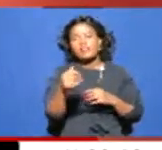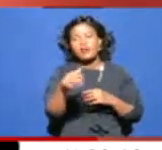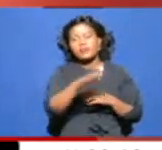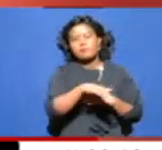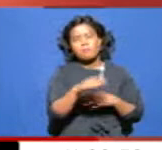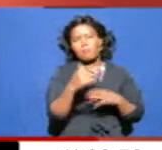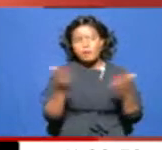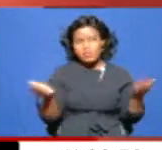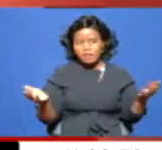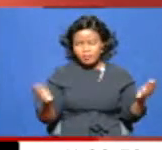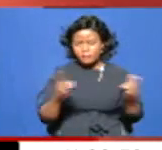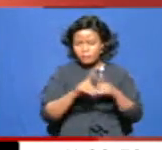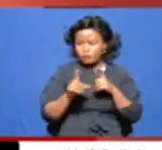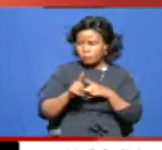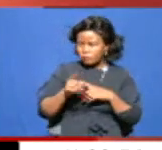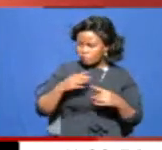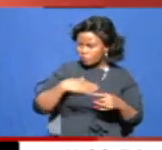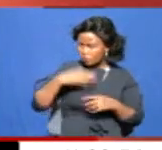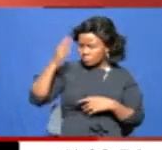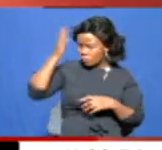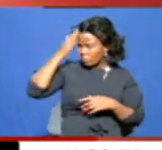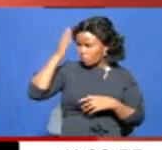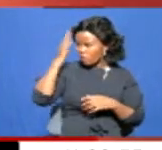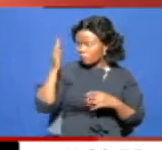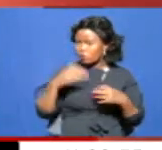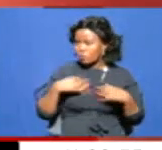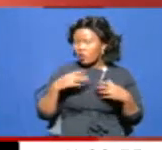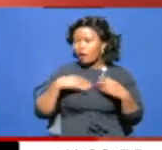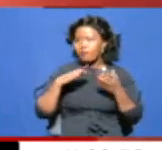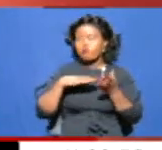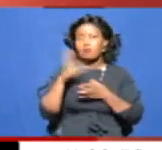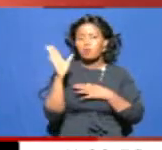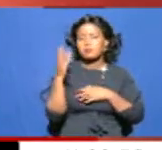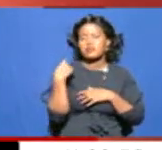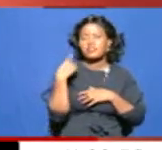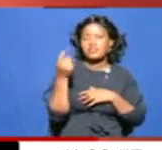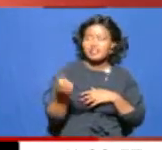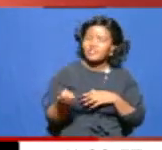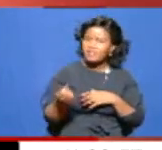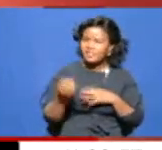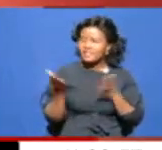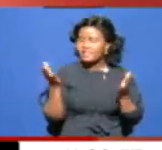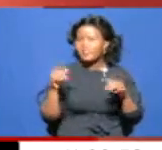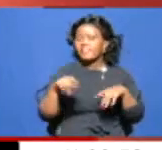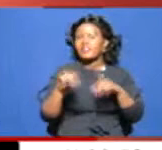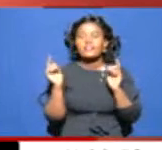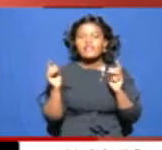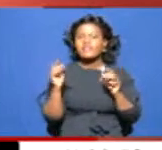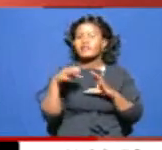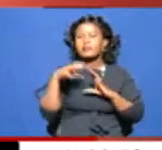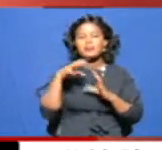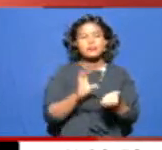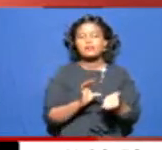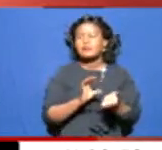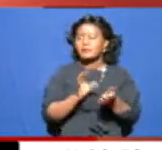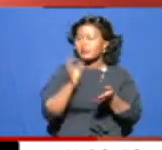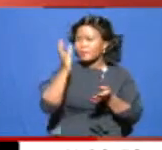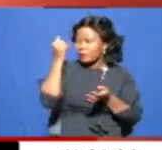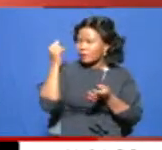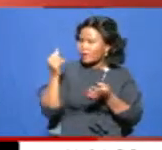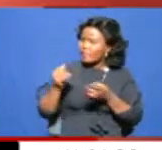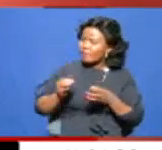witnessed the WPL Super Cup yesterday, the Utali ground. It's already worn out. Mm-hmm. Why are we forcing our players to play there?